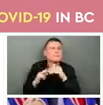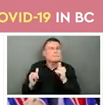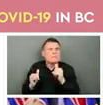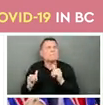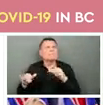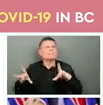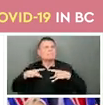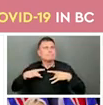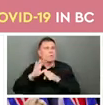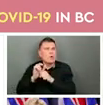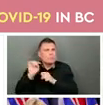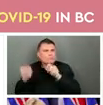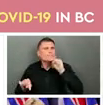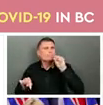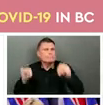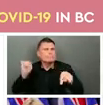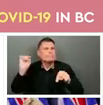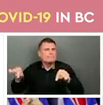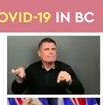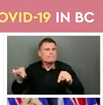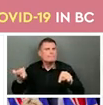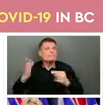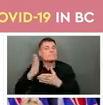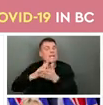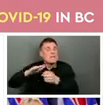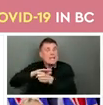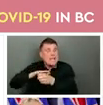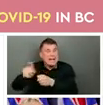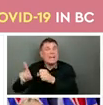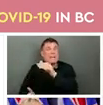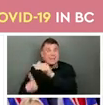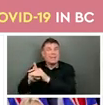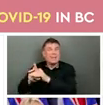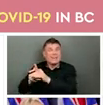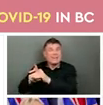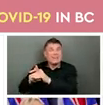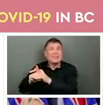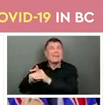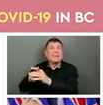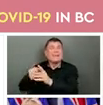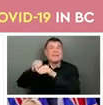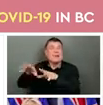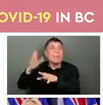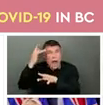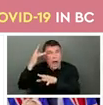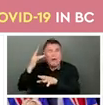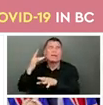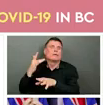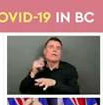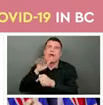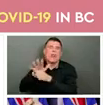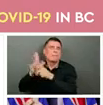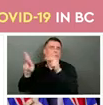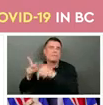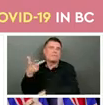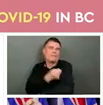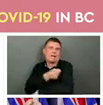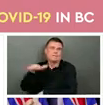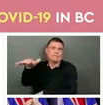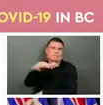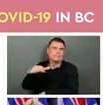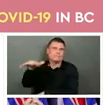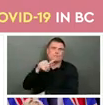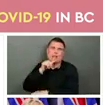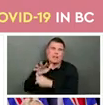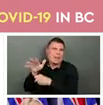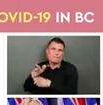lower immunization rates in many cases. If we look at our dot plots that we've been following by local